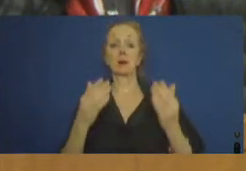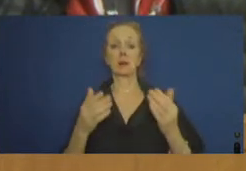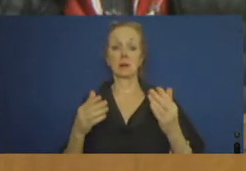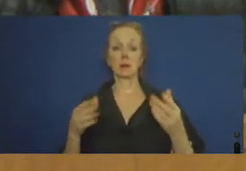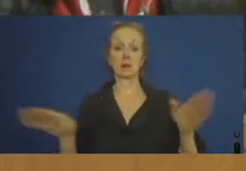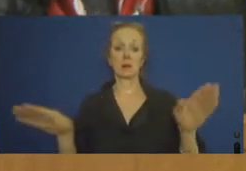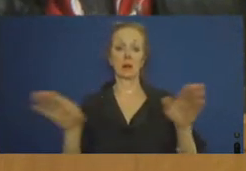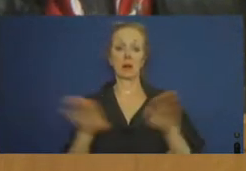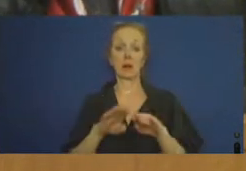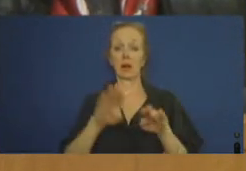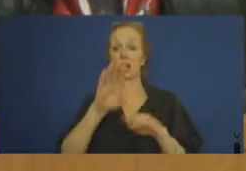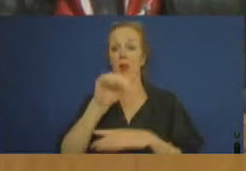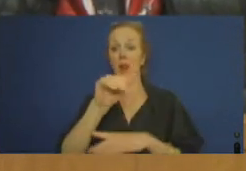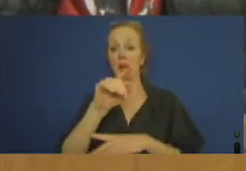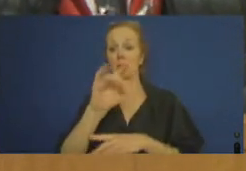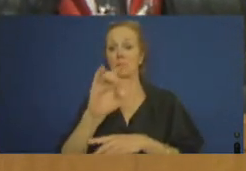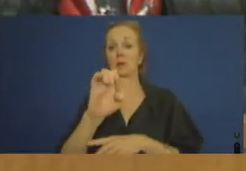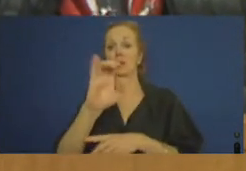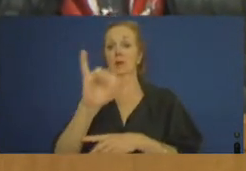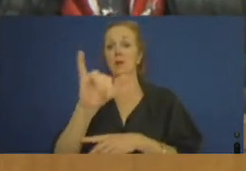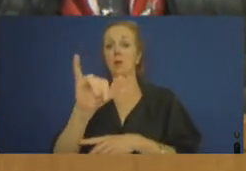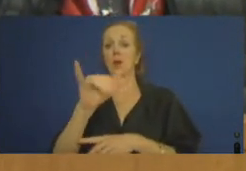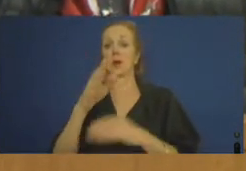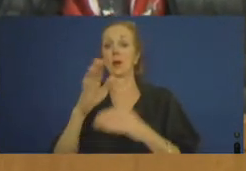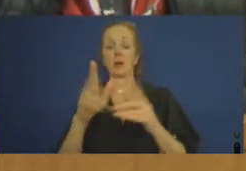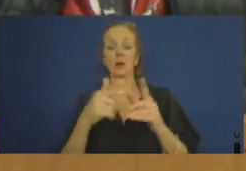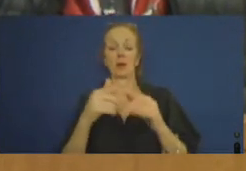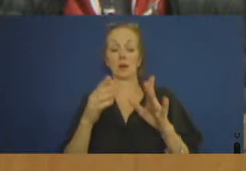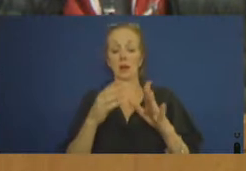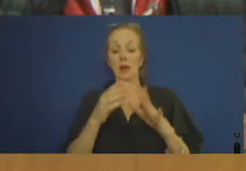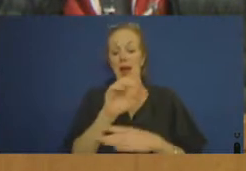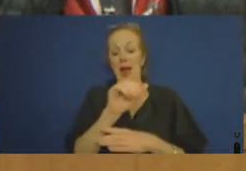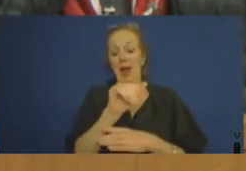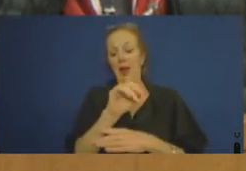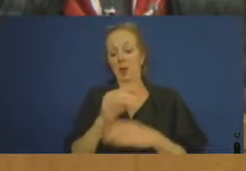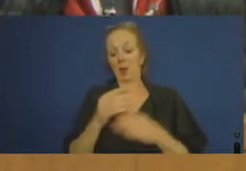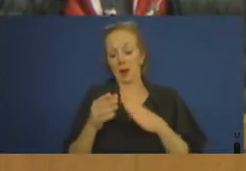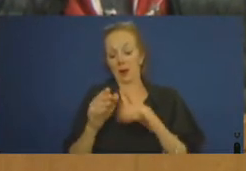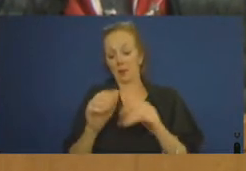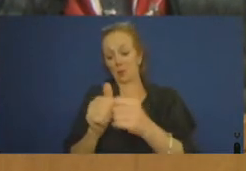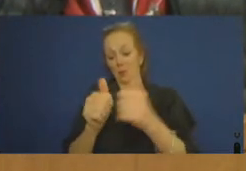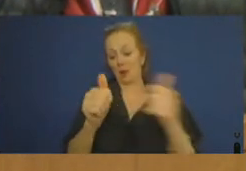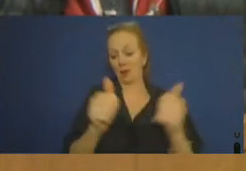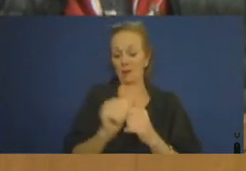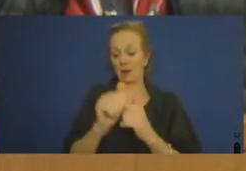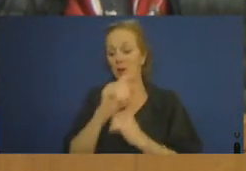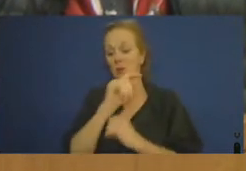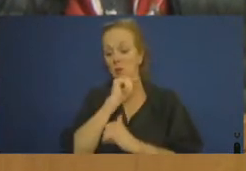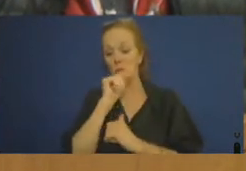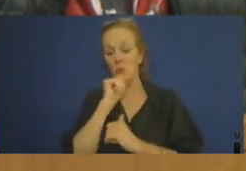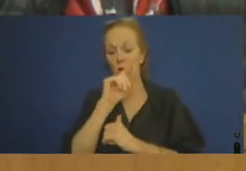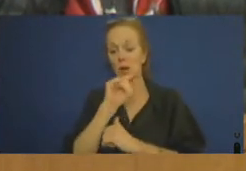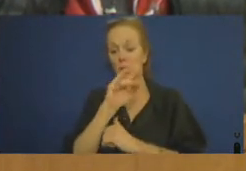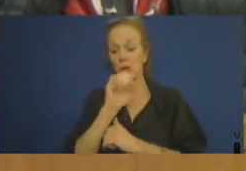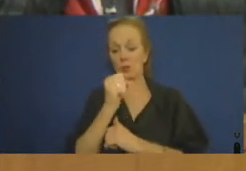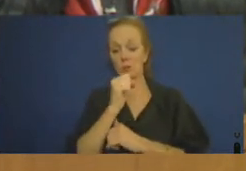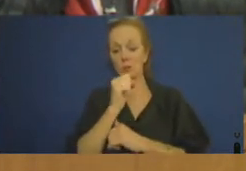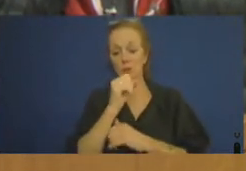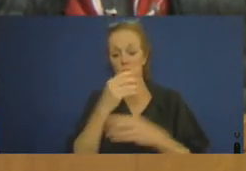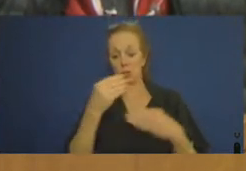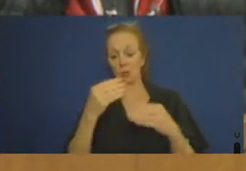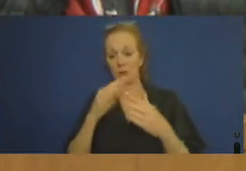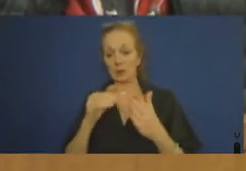alleyway between Scott Avenue and Fountain View Street, the alleyway directly behind Twin Oaks Shopping Center. I stand before